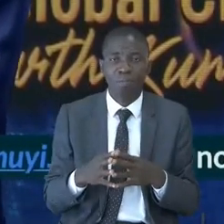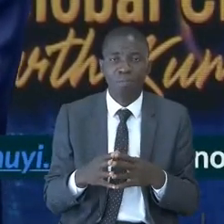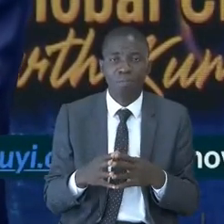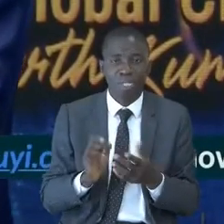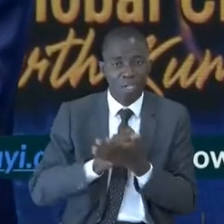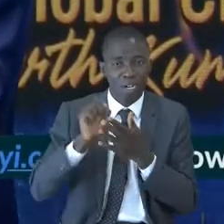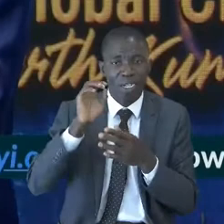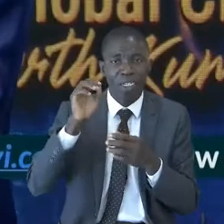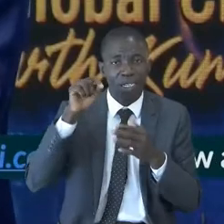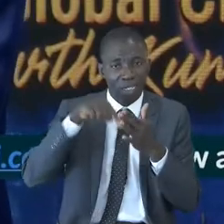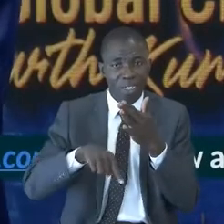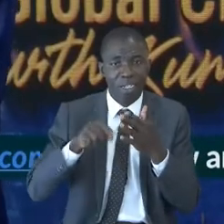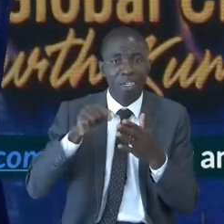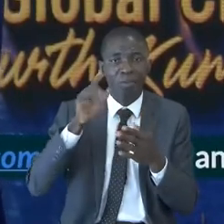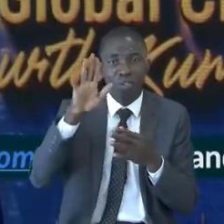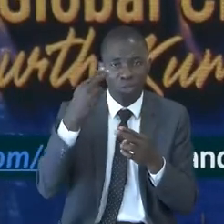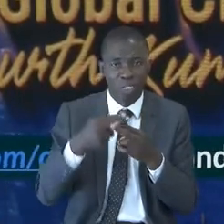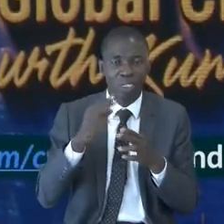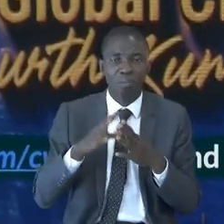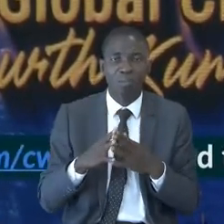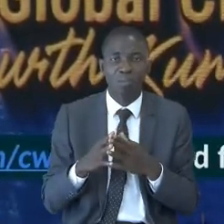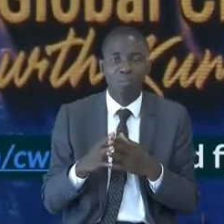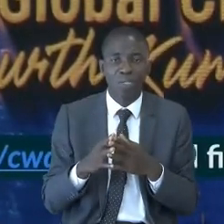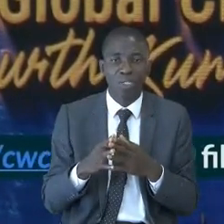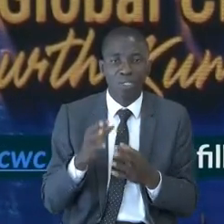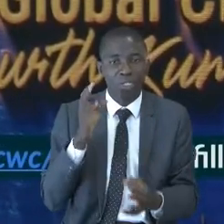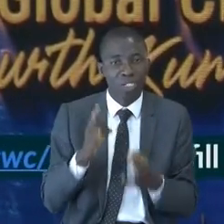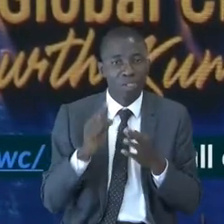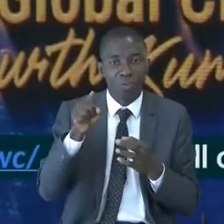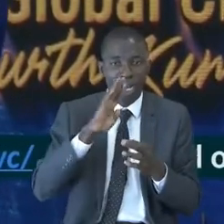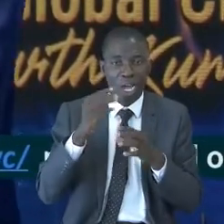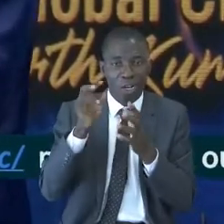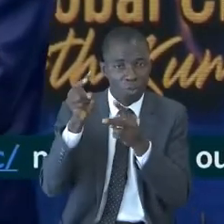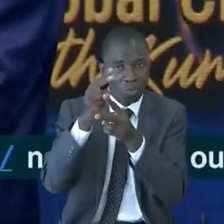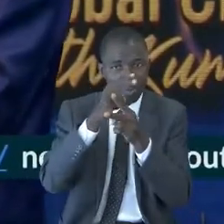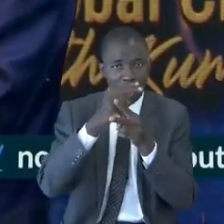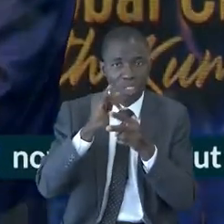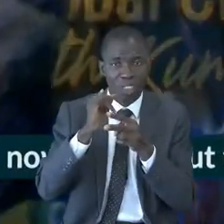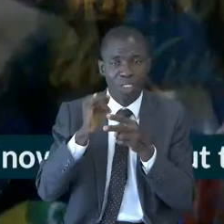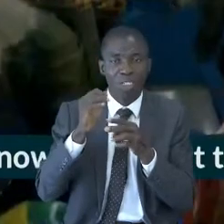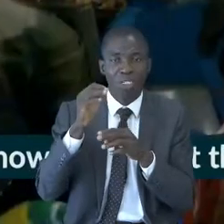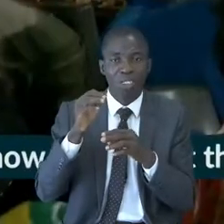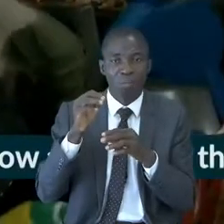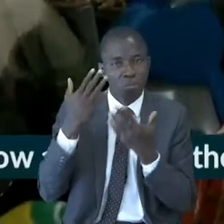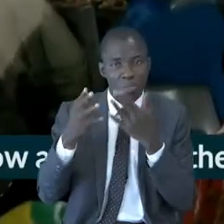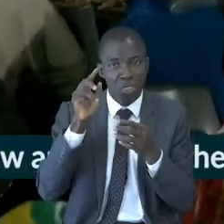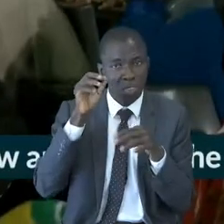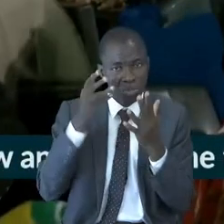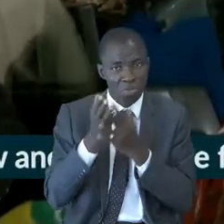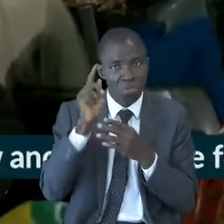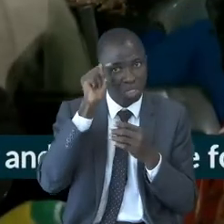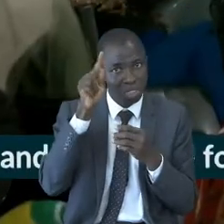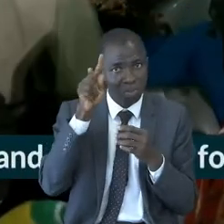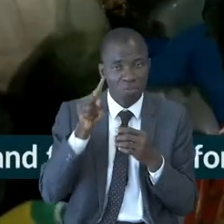write down your name very quickly. If you are watching online, you've just given your life